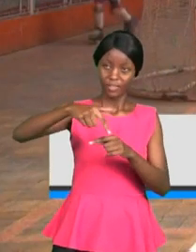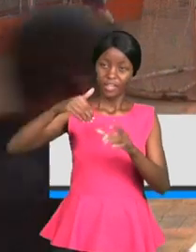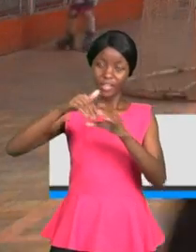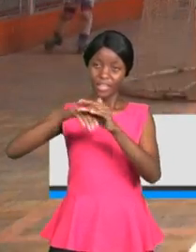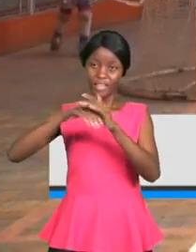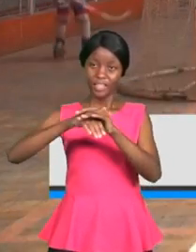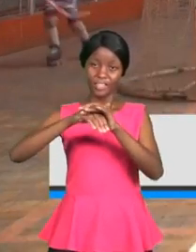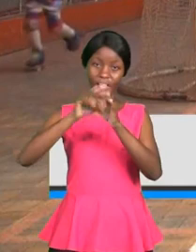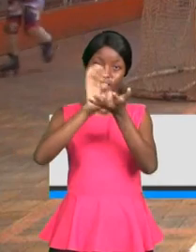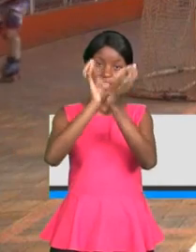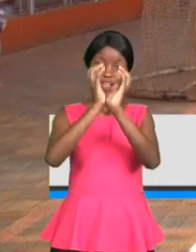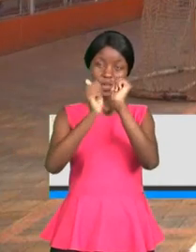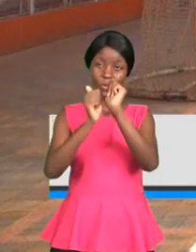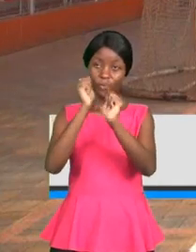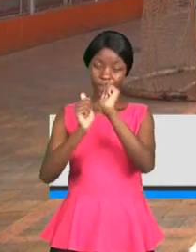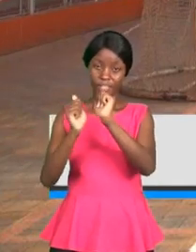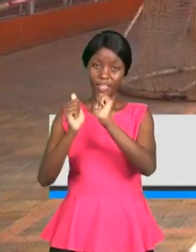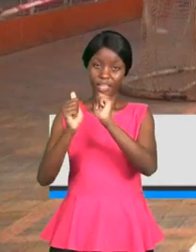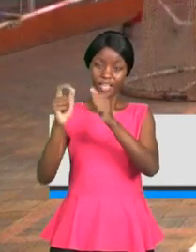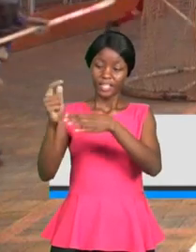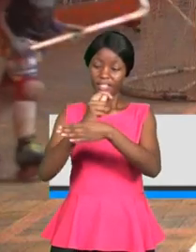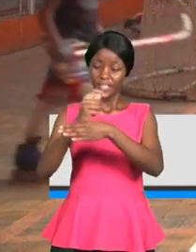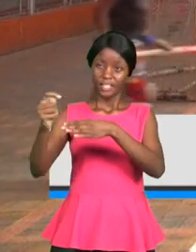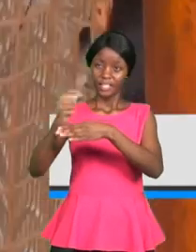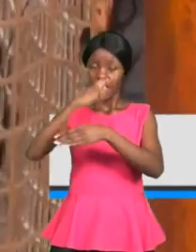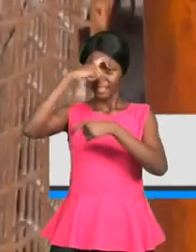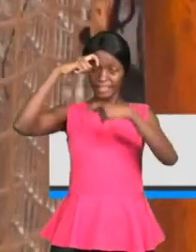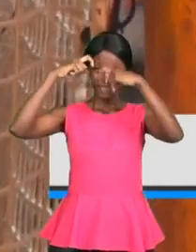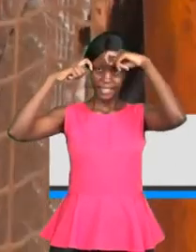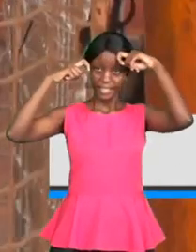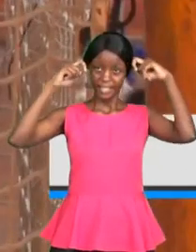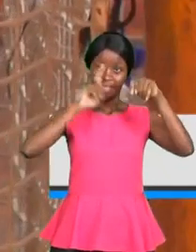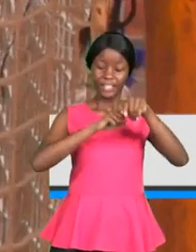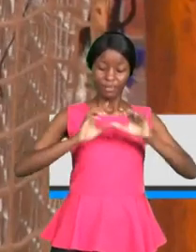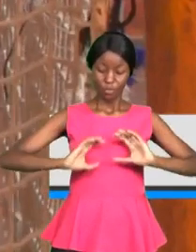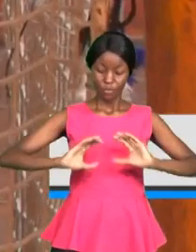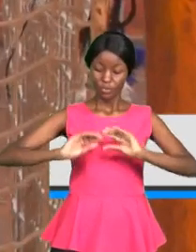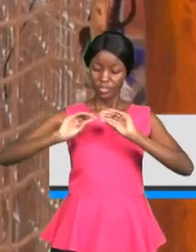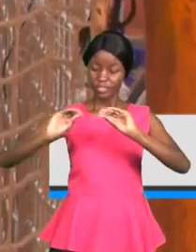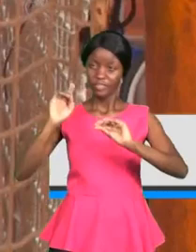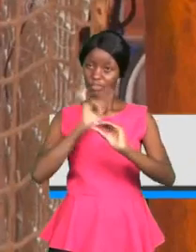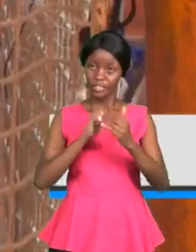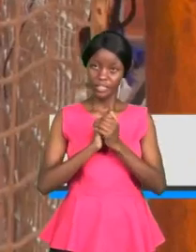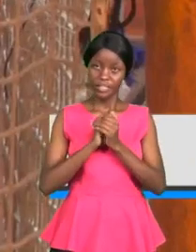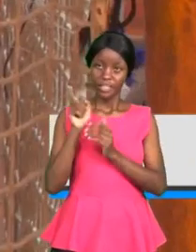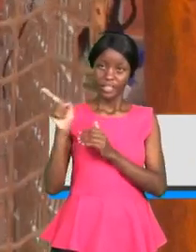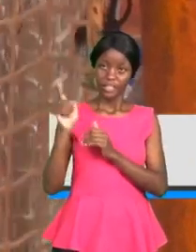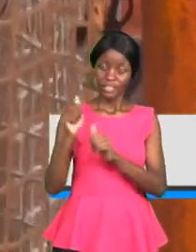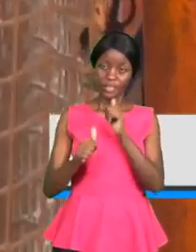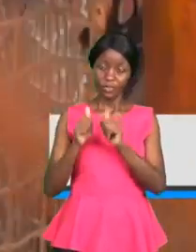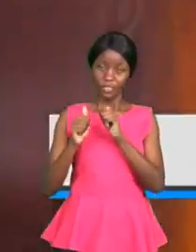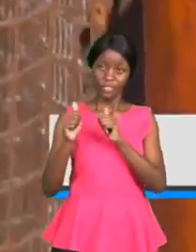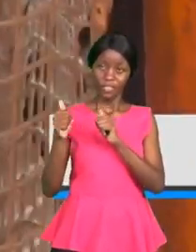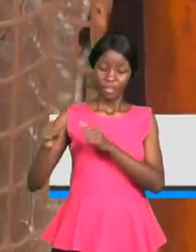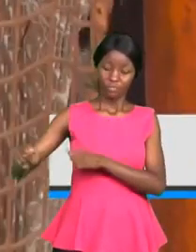in Mozambique's capital Maputo, faces drenched in sweat as their coach talks through the next drill. The Red Star roller hockey team